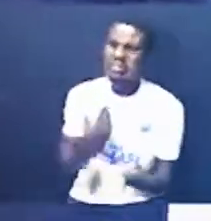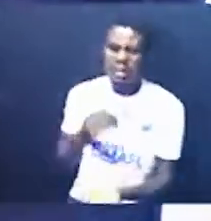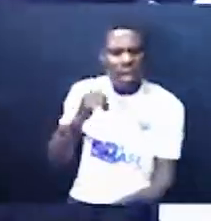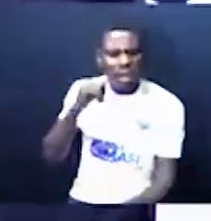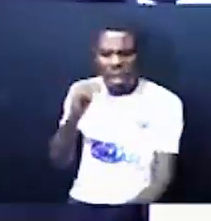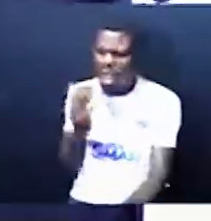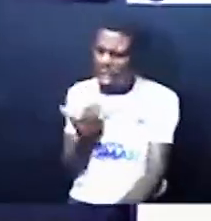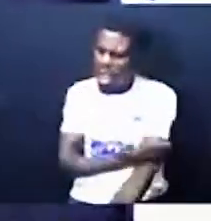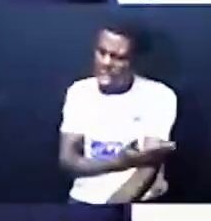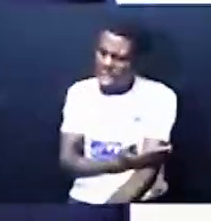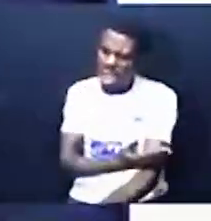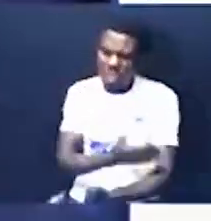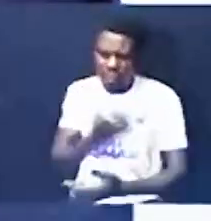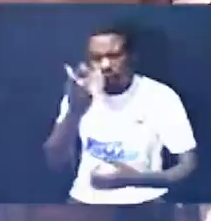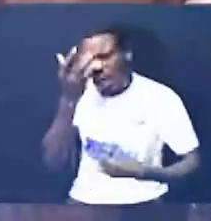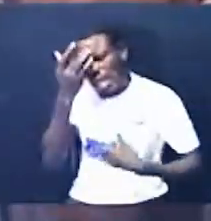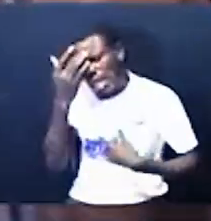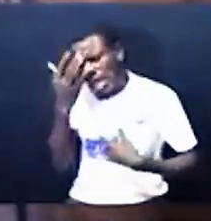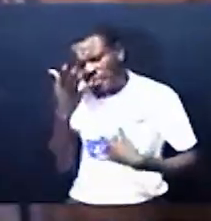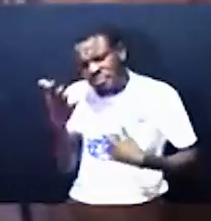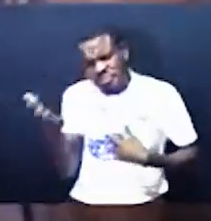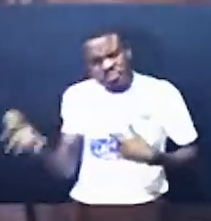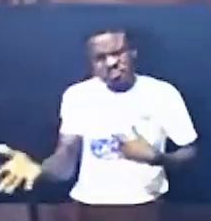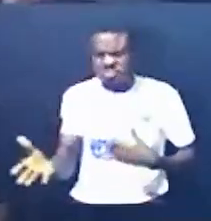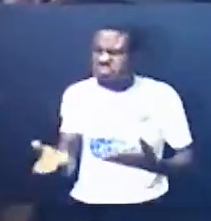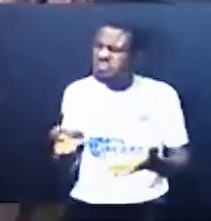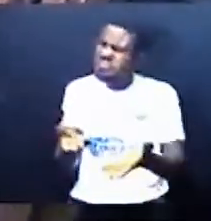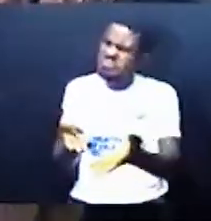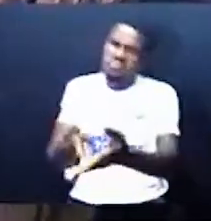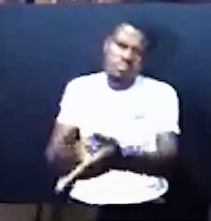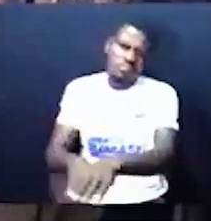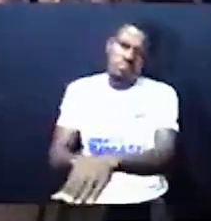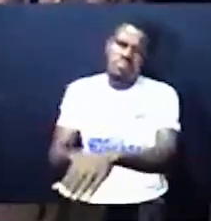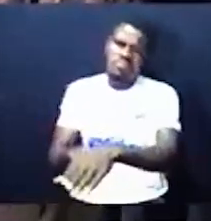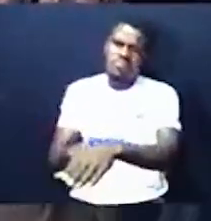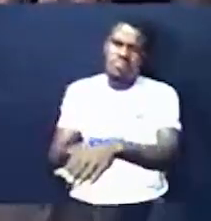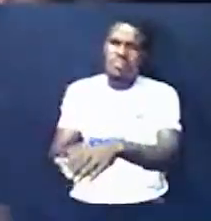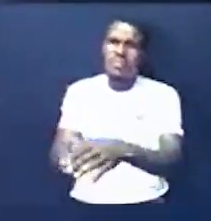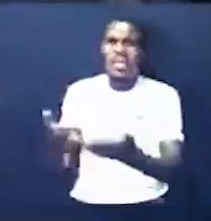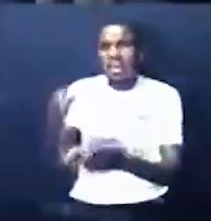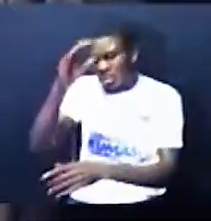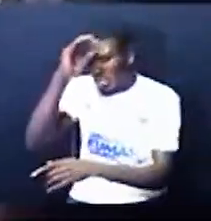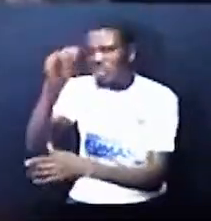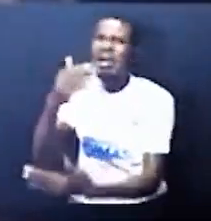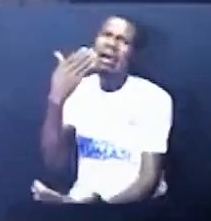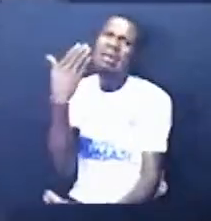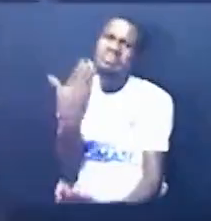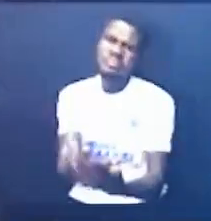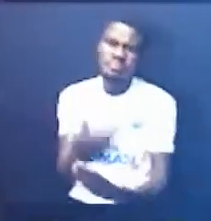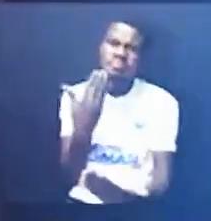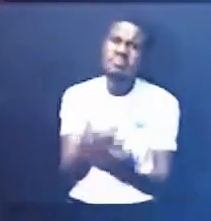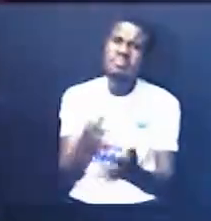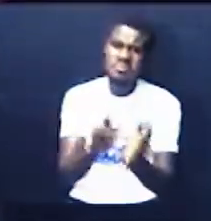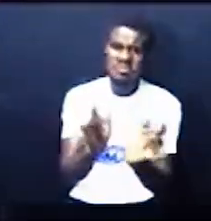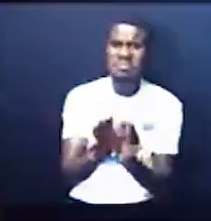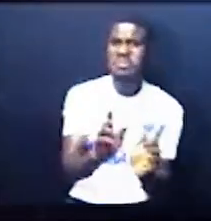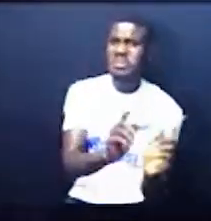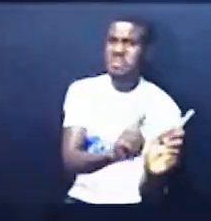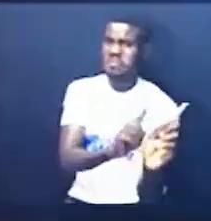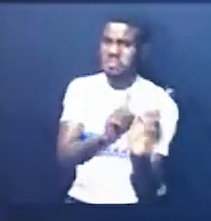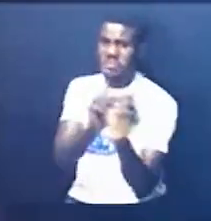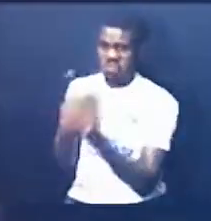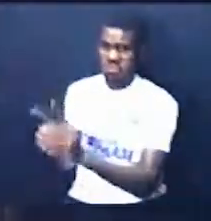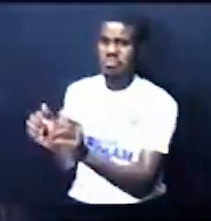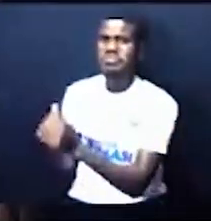was lying sick, dying. He pleaded with Jesus to go home and then